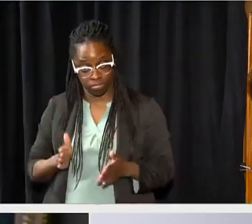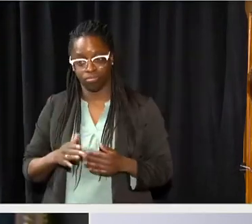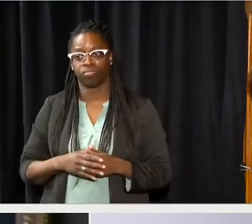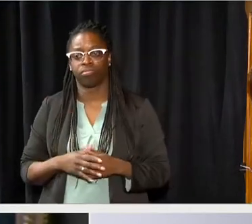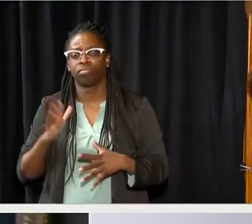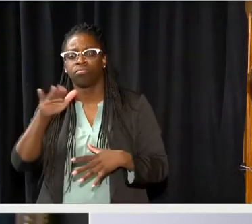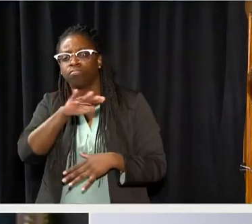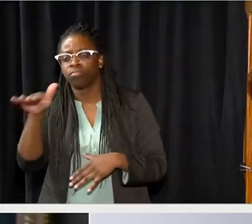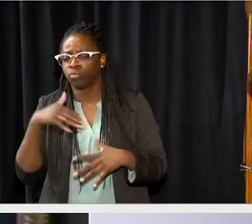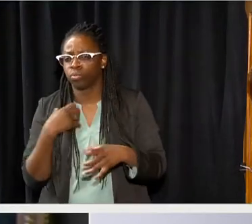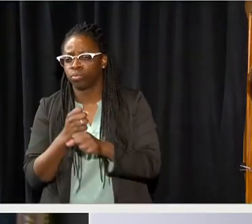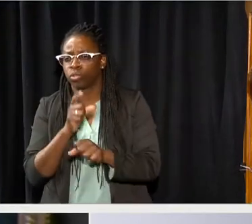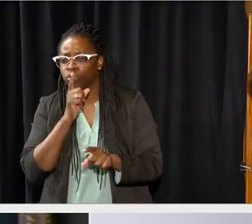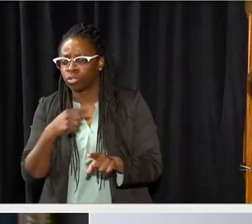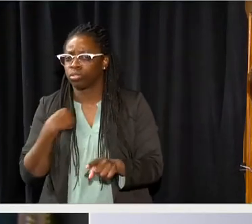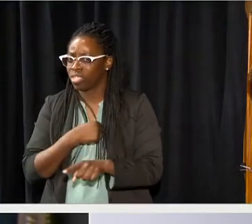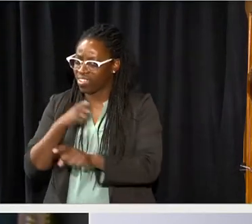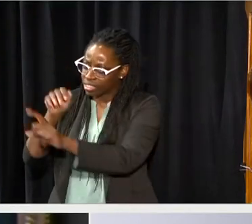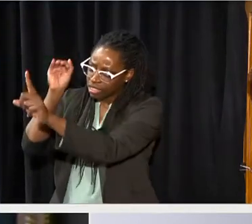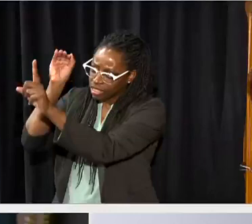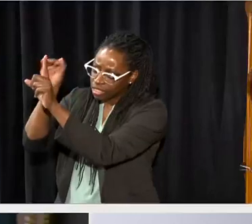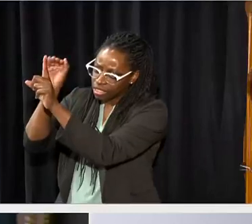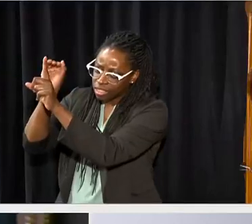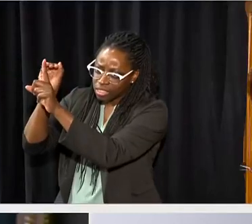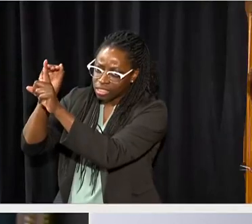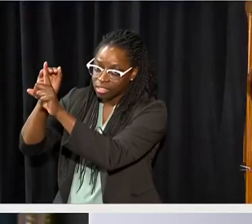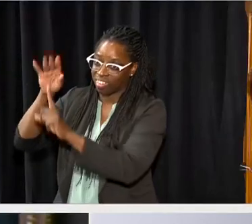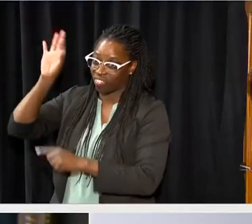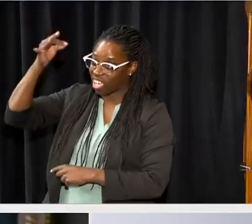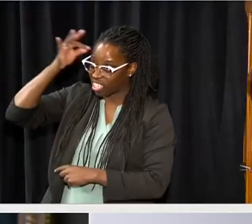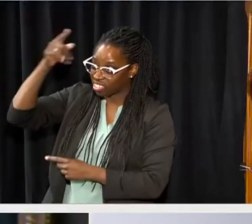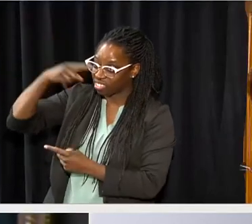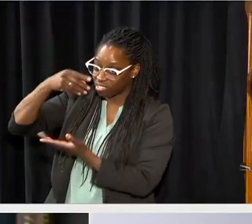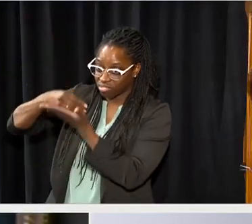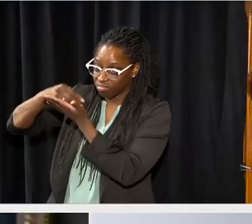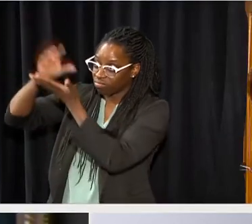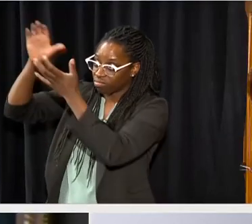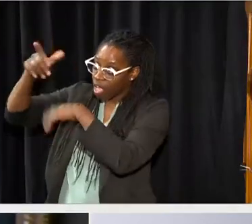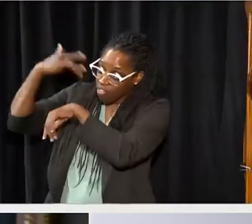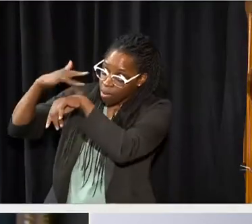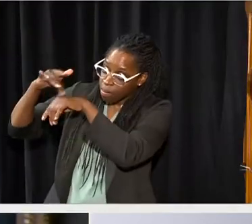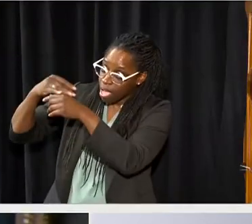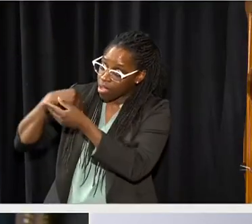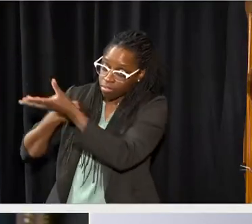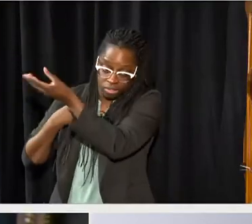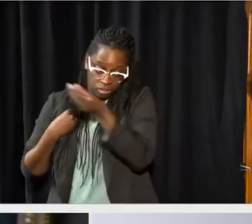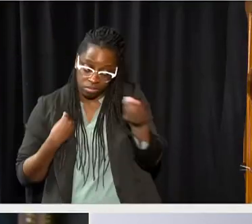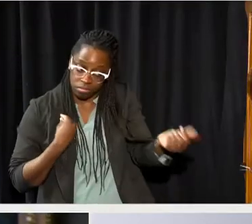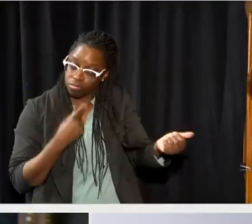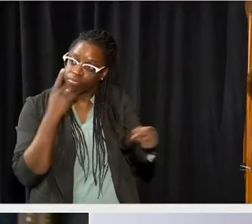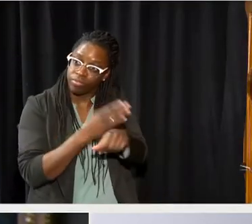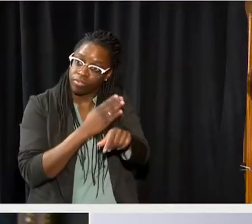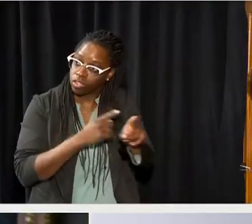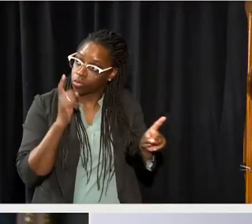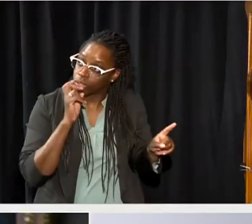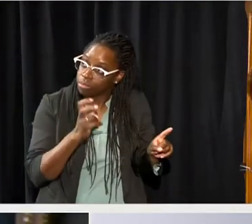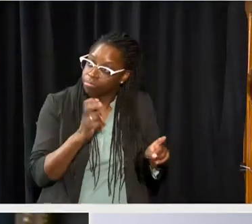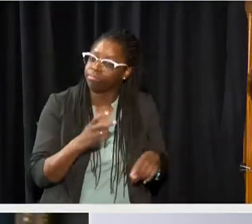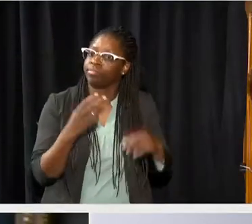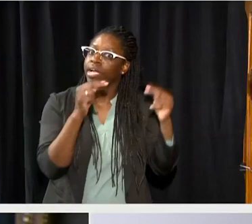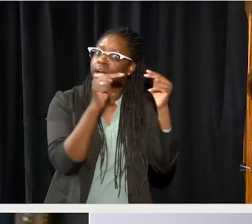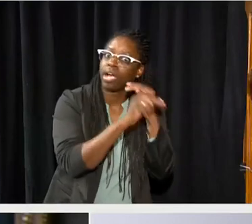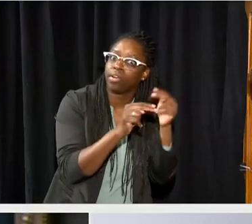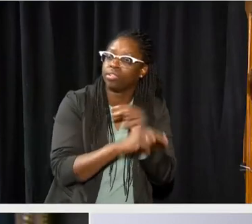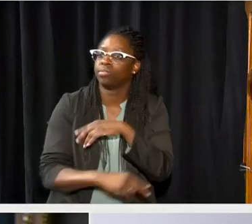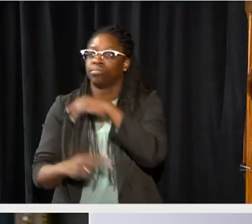we are going after and chasing and getting every single federal dollar that is out there for infrastructure and bringing it back